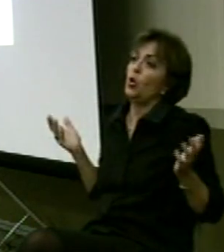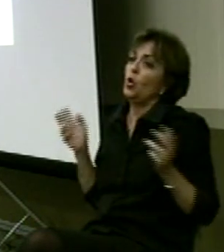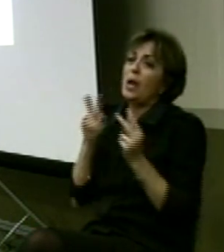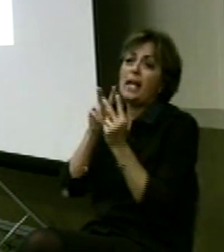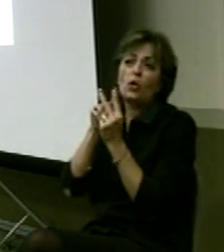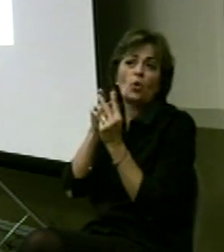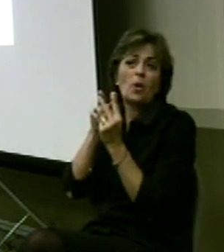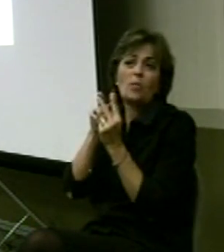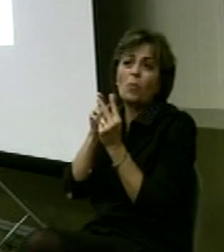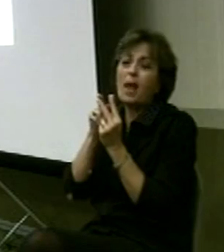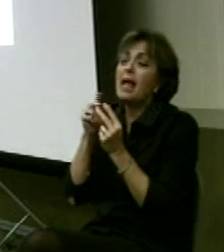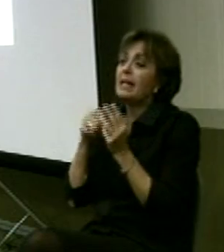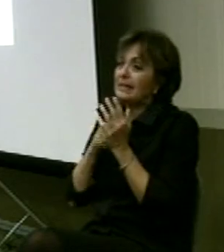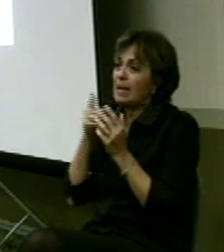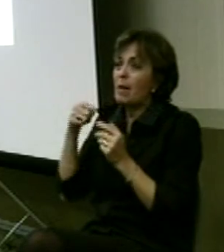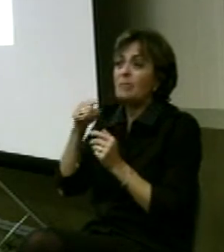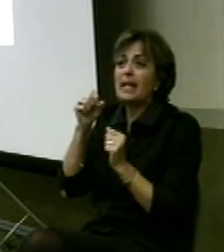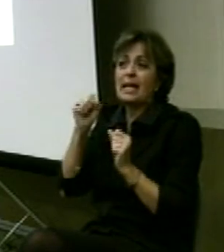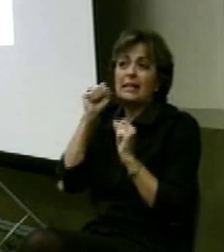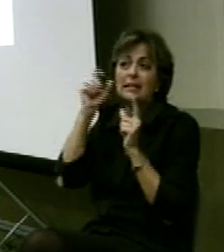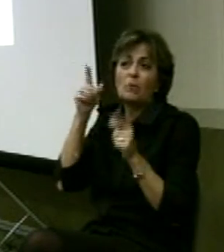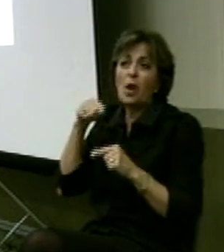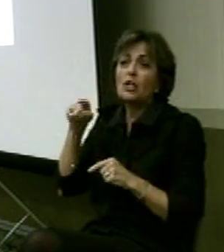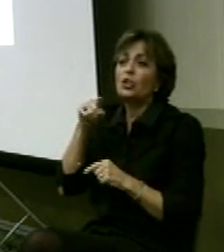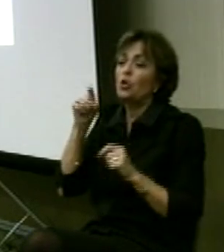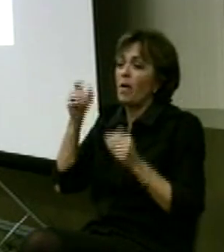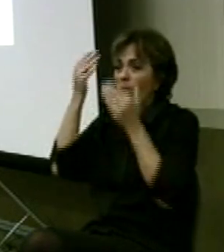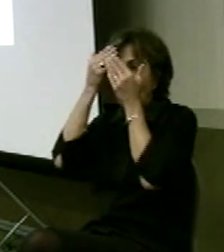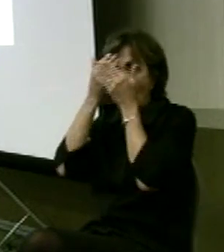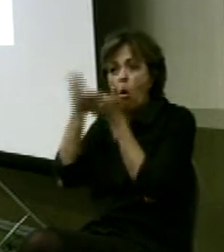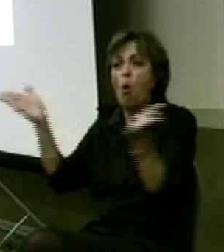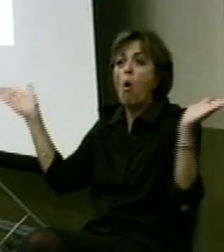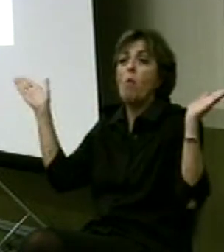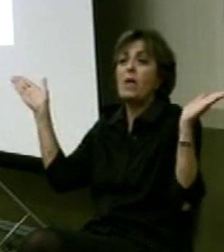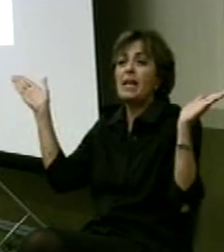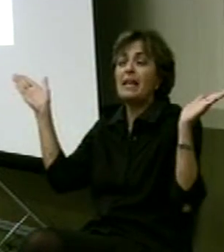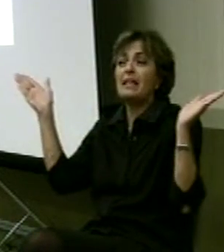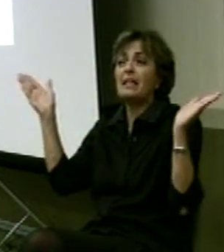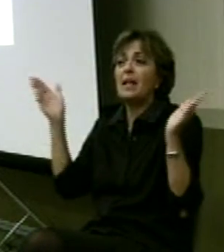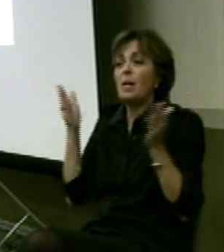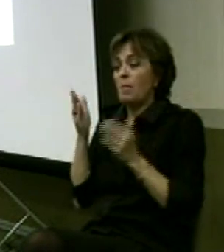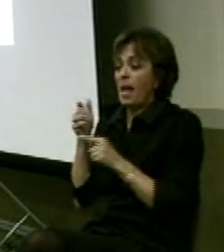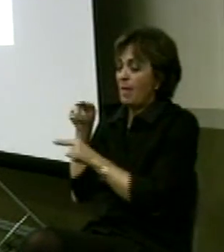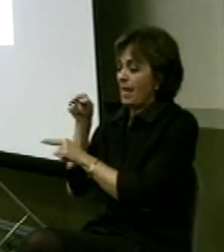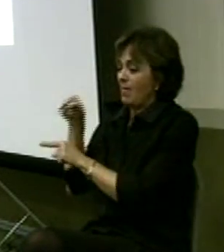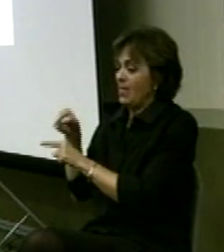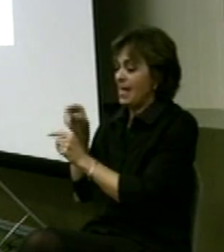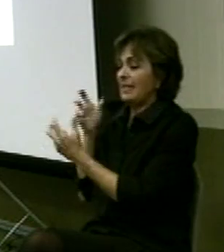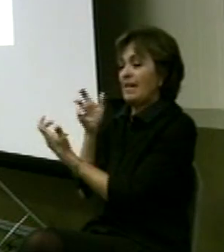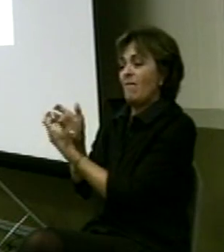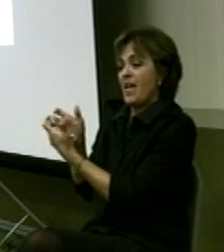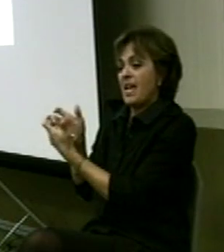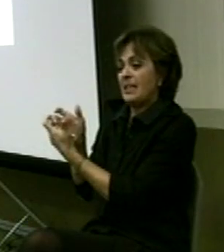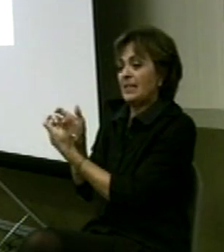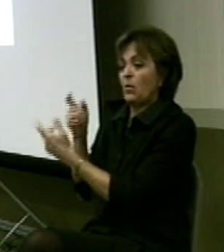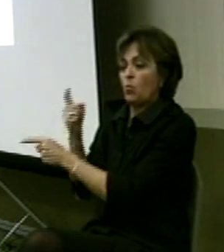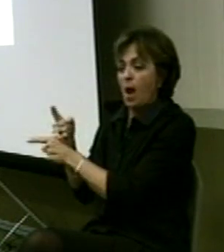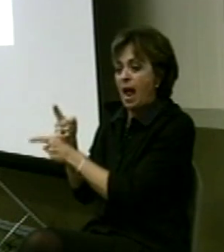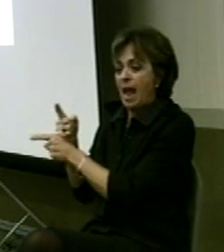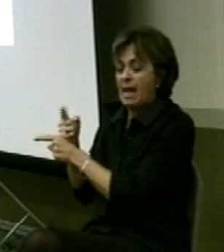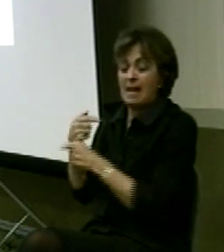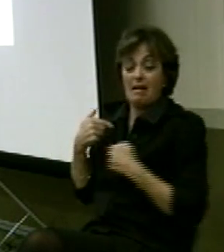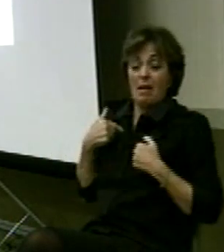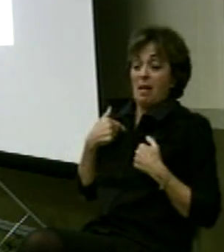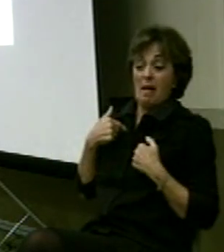And data can go either way. Data can surprise you sometimes. And you got to have your mind open to the fact that this may be more right, more correct than you